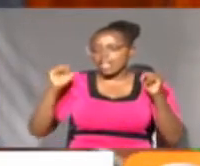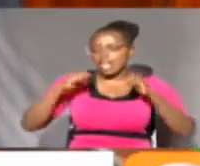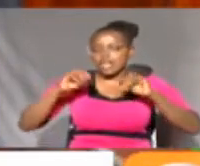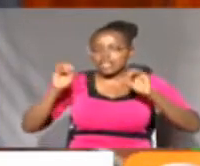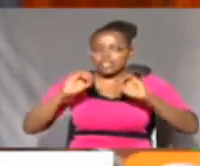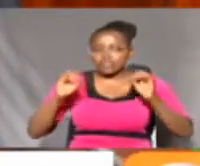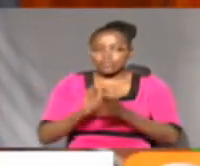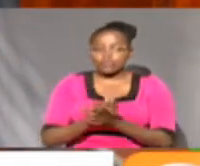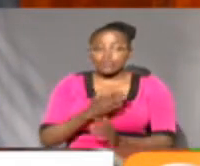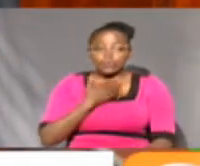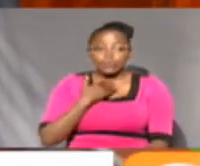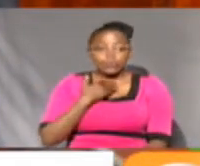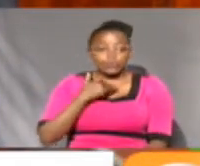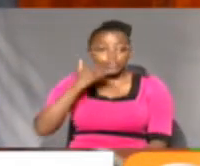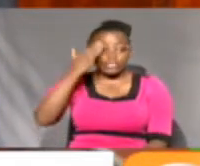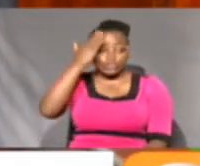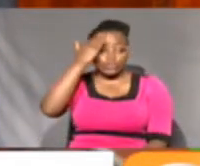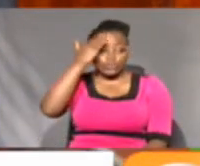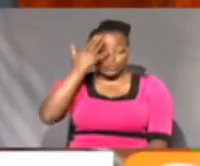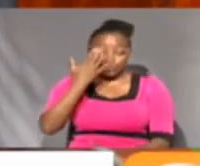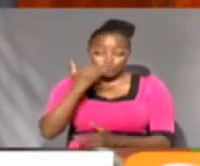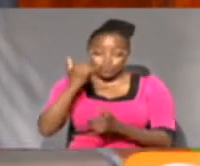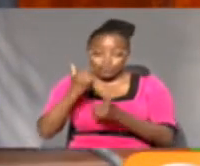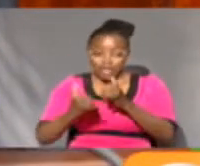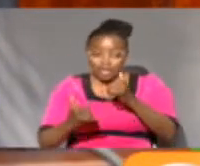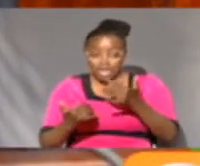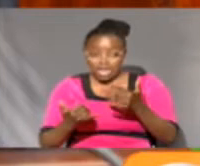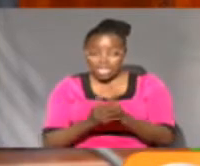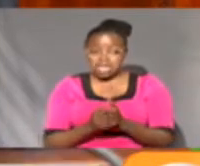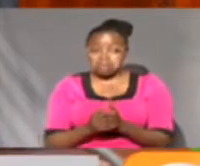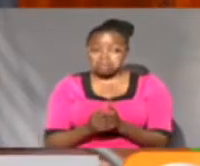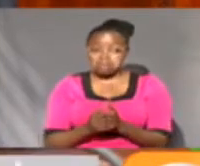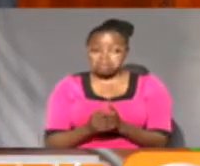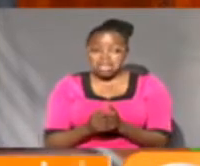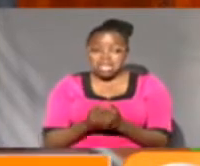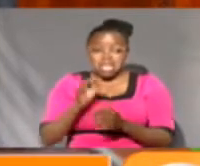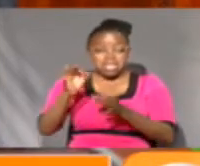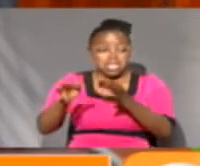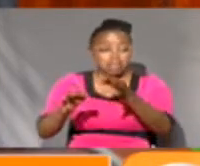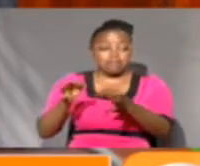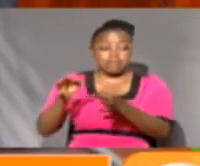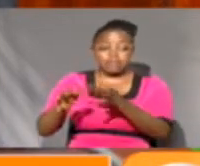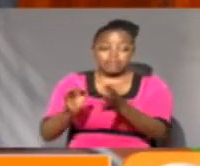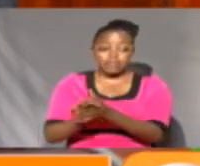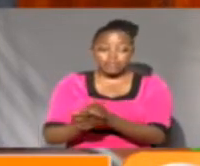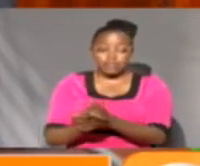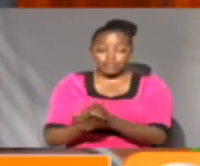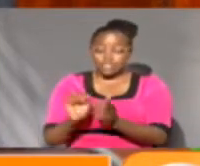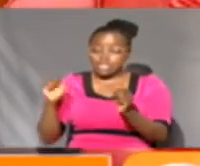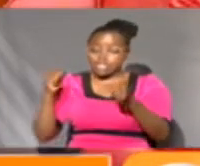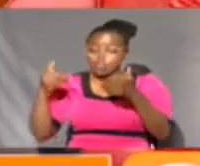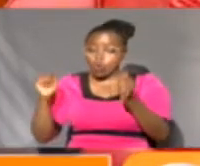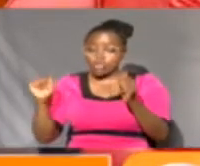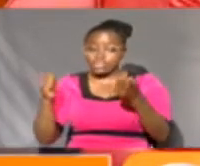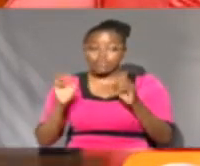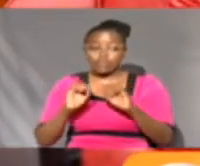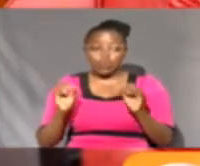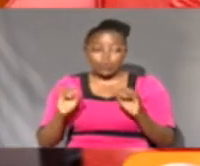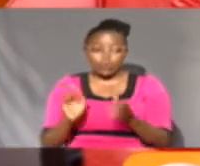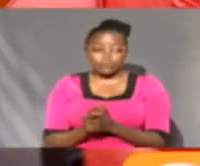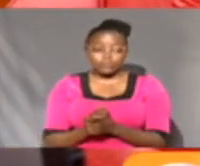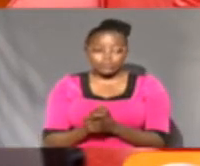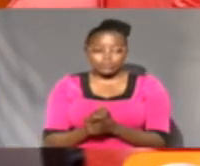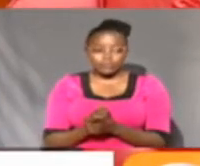want to know at the end of the day whether we are safe or we are not. Roundup's